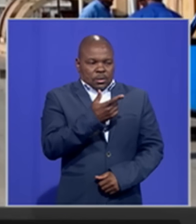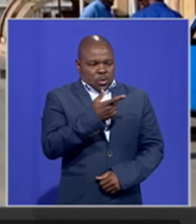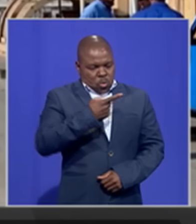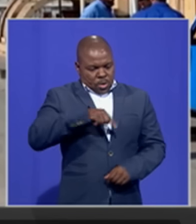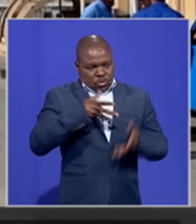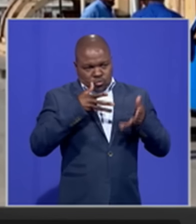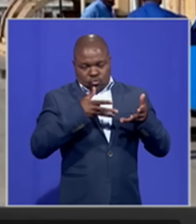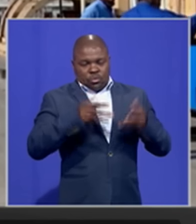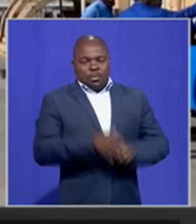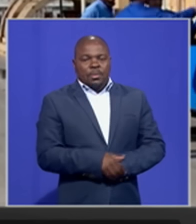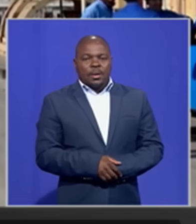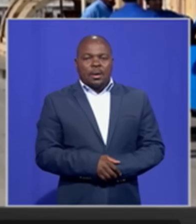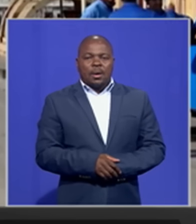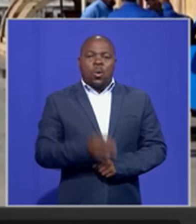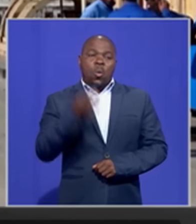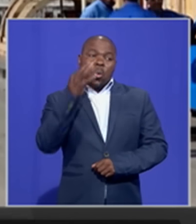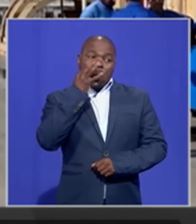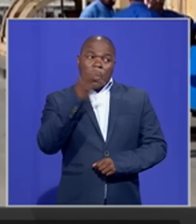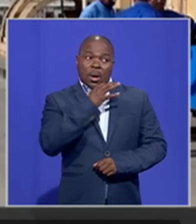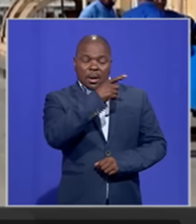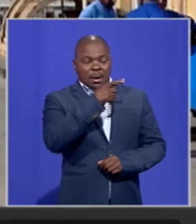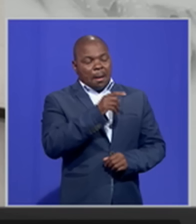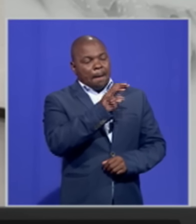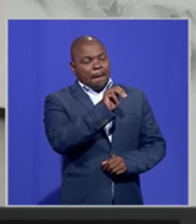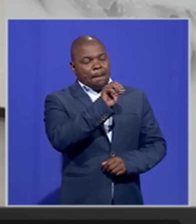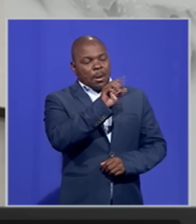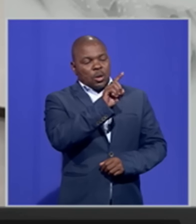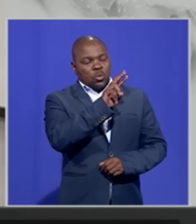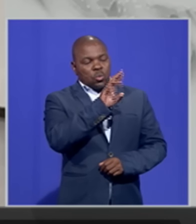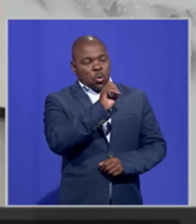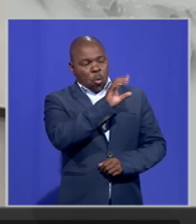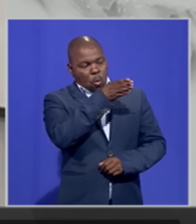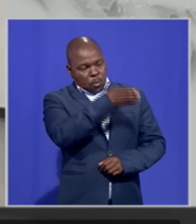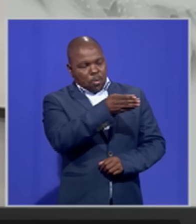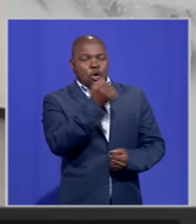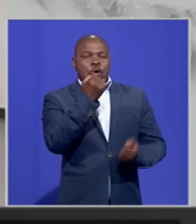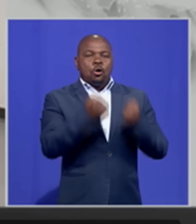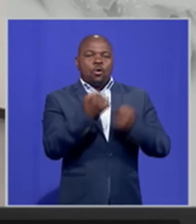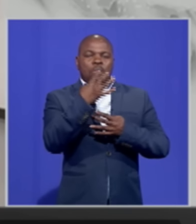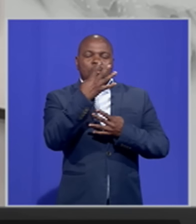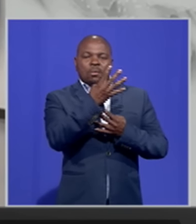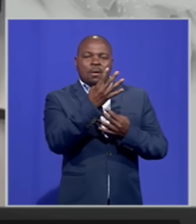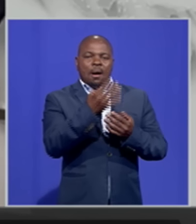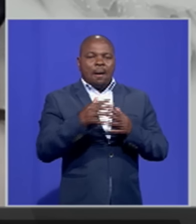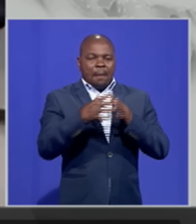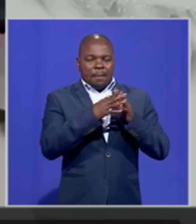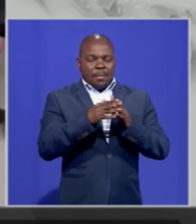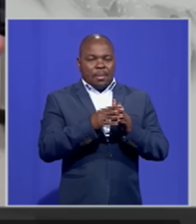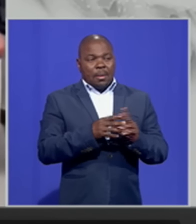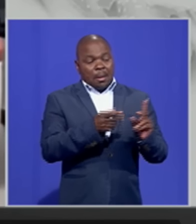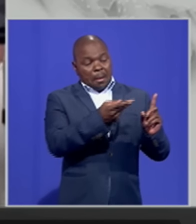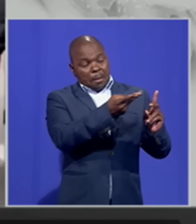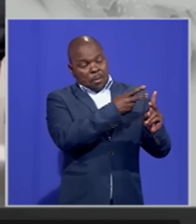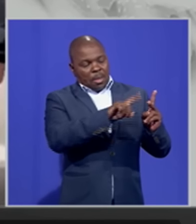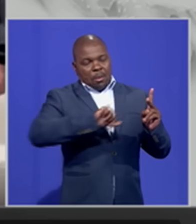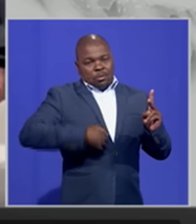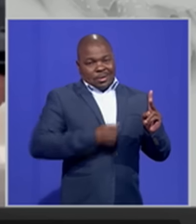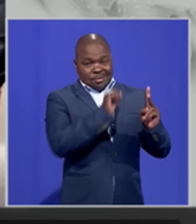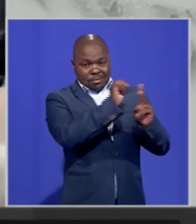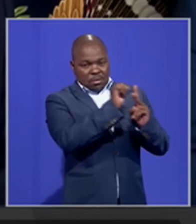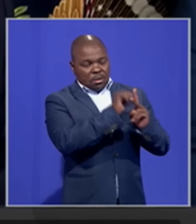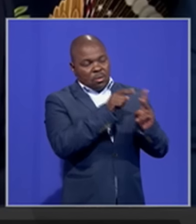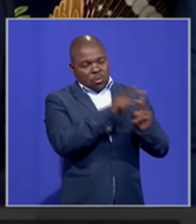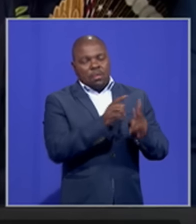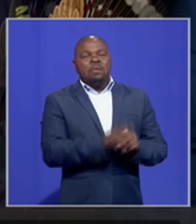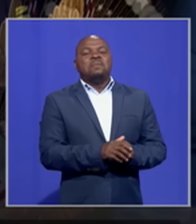about. Maduro o tla hlaela lekgotleng la dinyewe la America. Maduro and his wife will soon face the